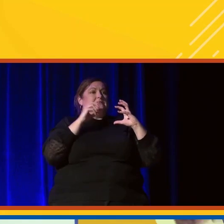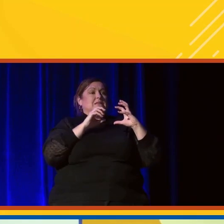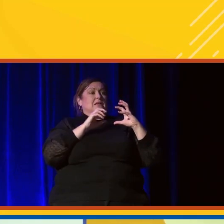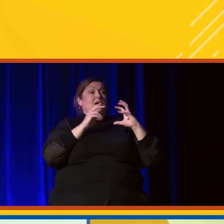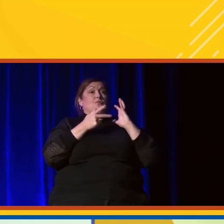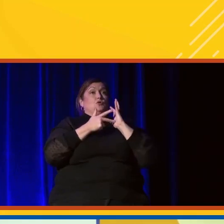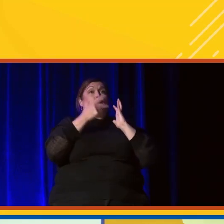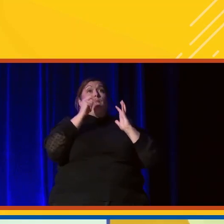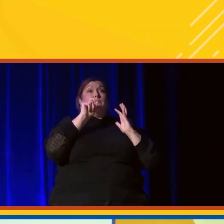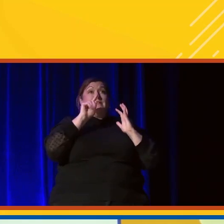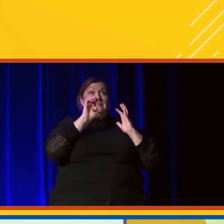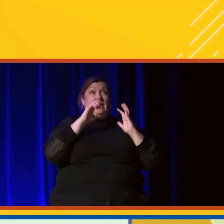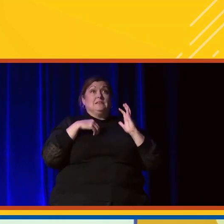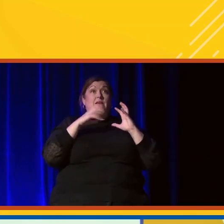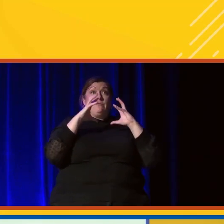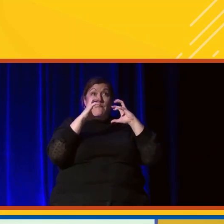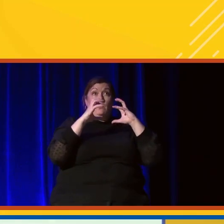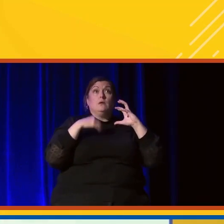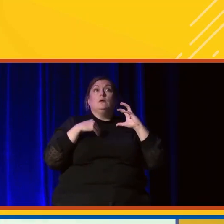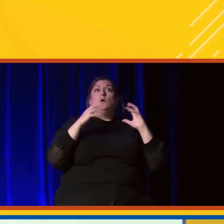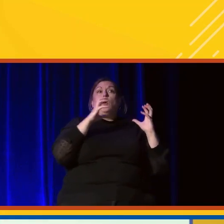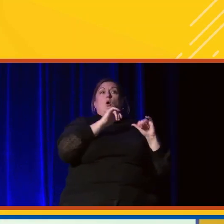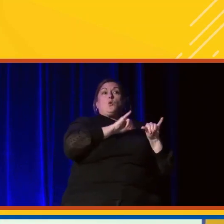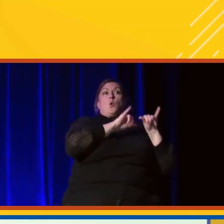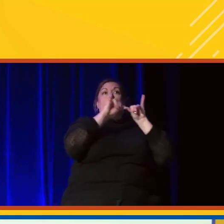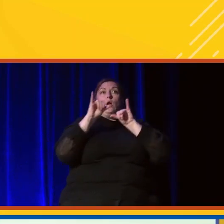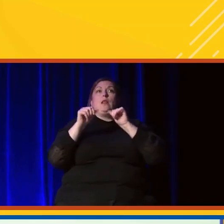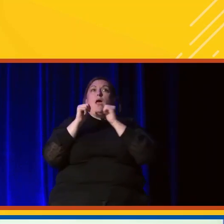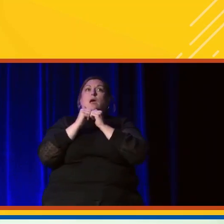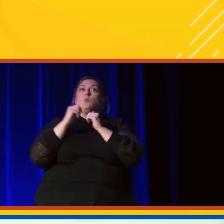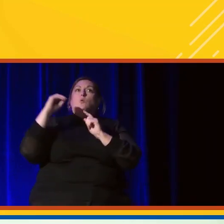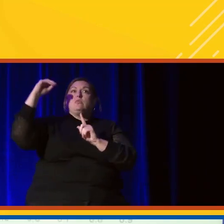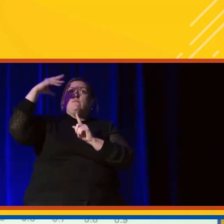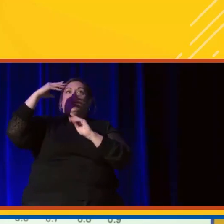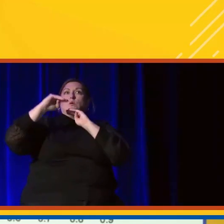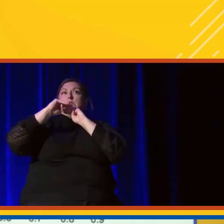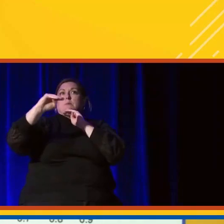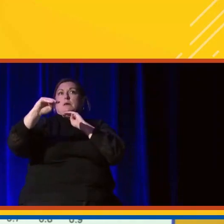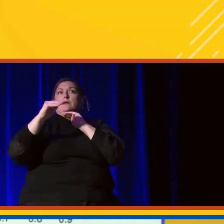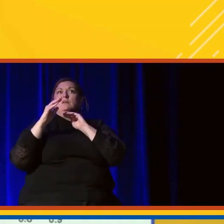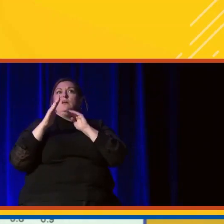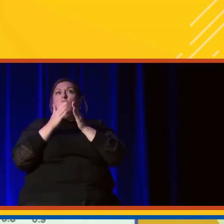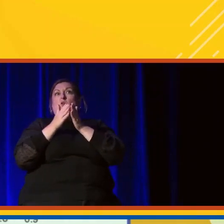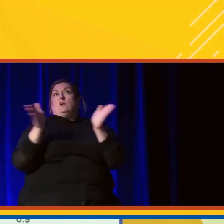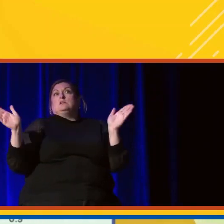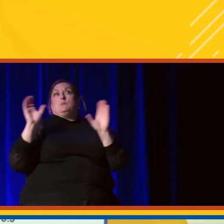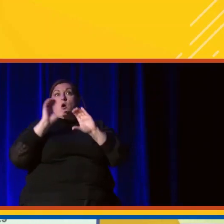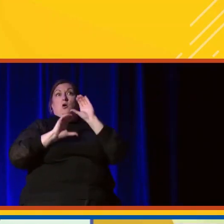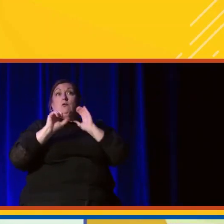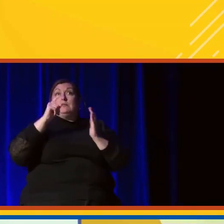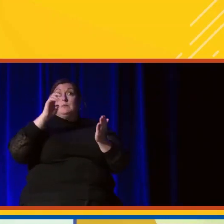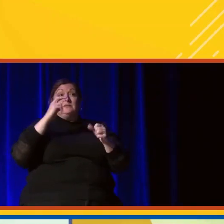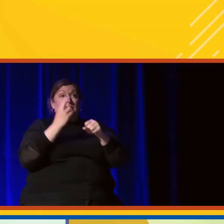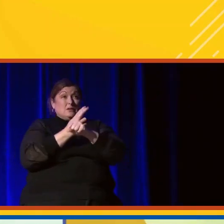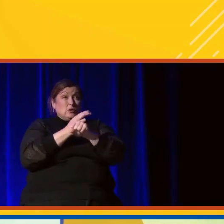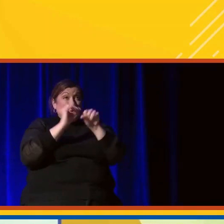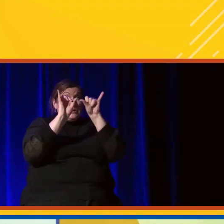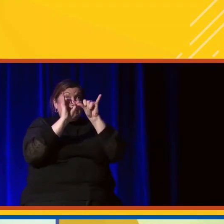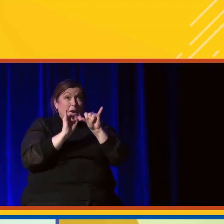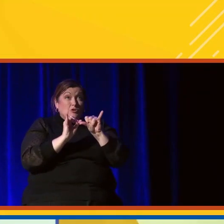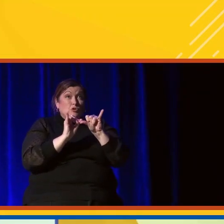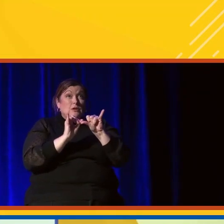are, correlate really strongly with the photostability that's observed across a really broad chemical space. In fact, if you use the metric